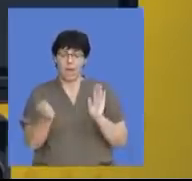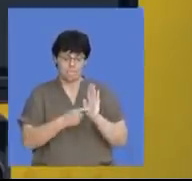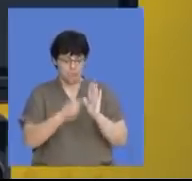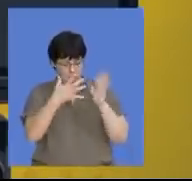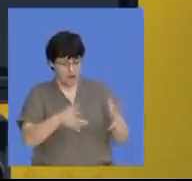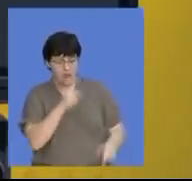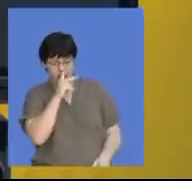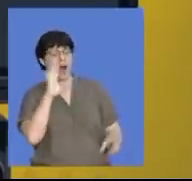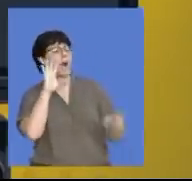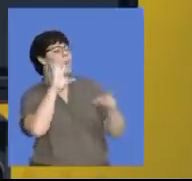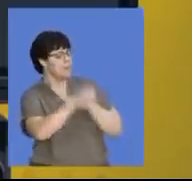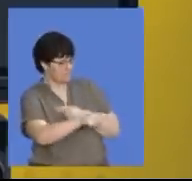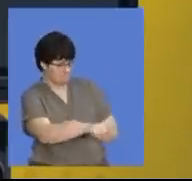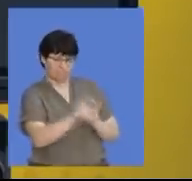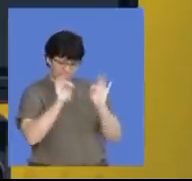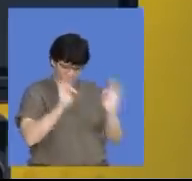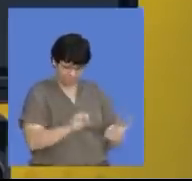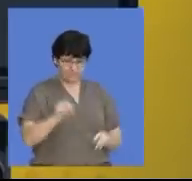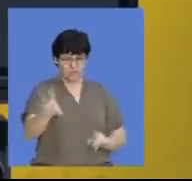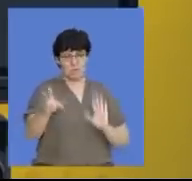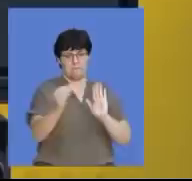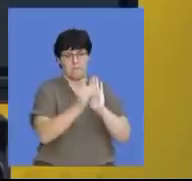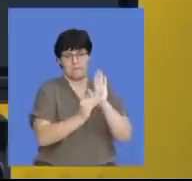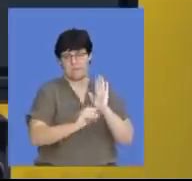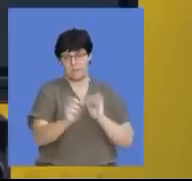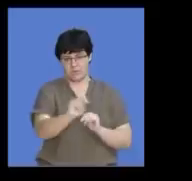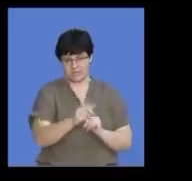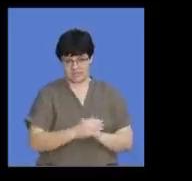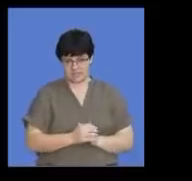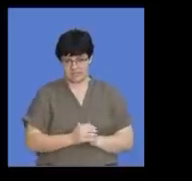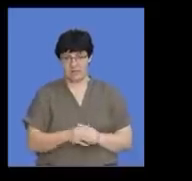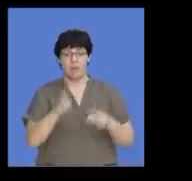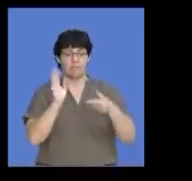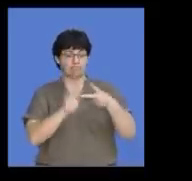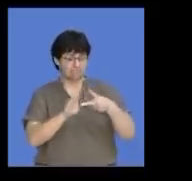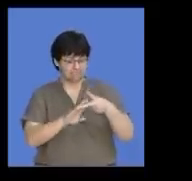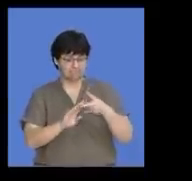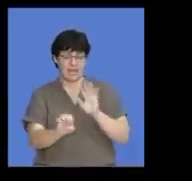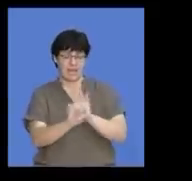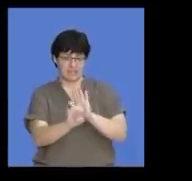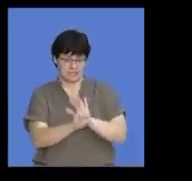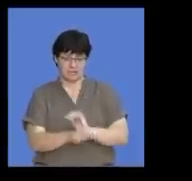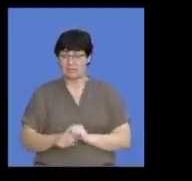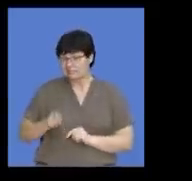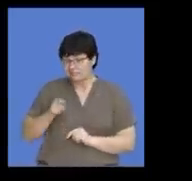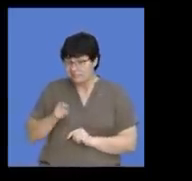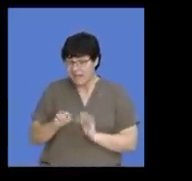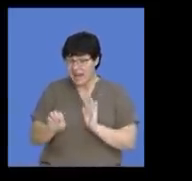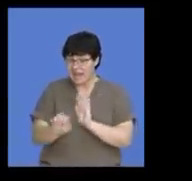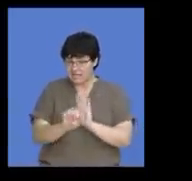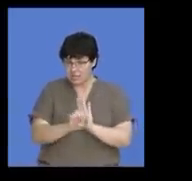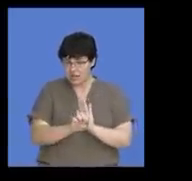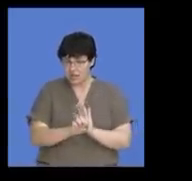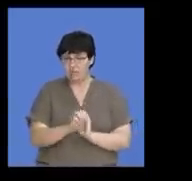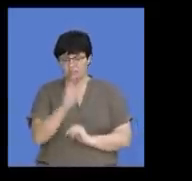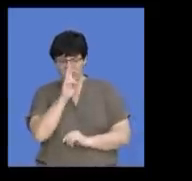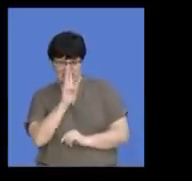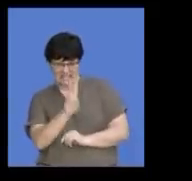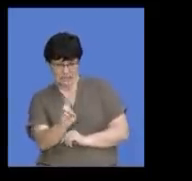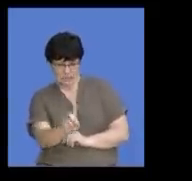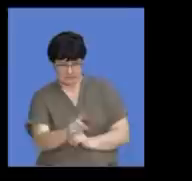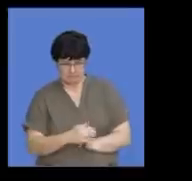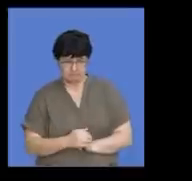see exactly what you've put in. Let's use another example. In this particular example, note the